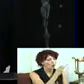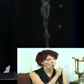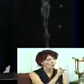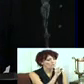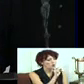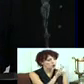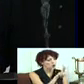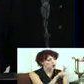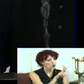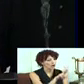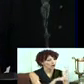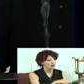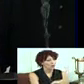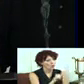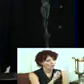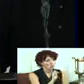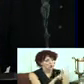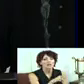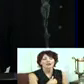Help us all